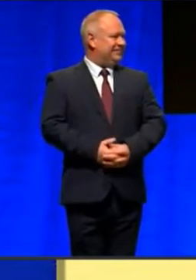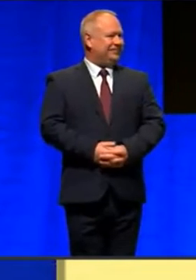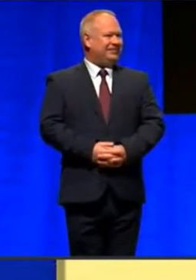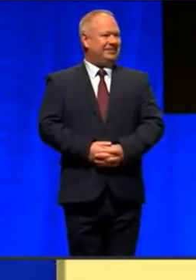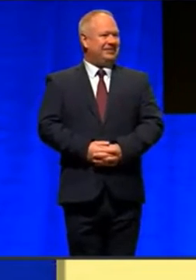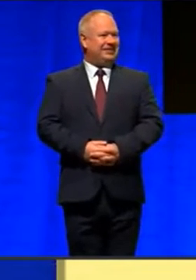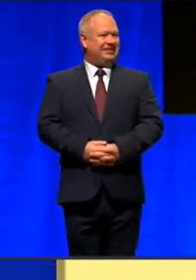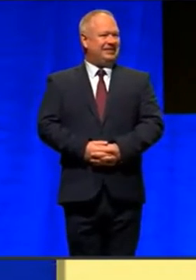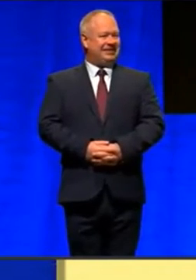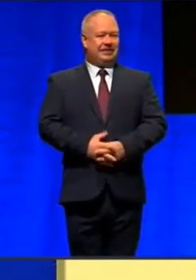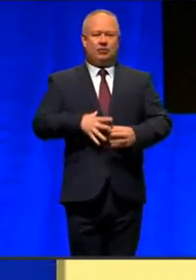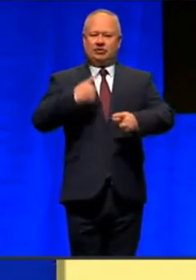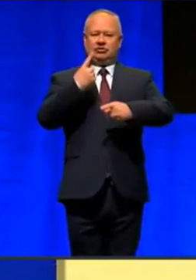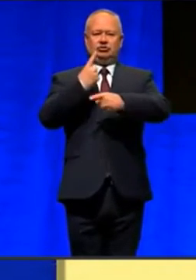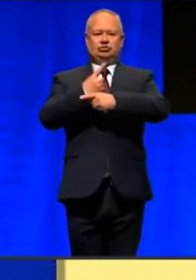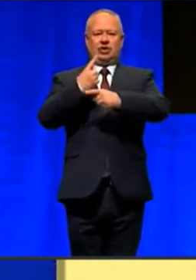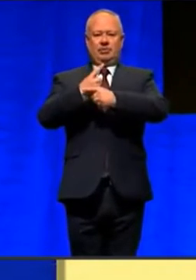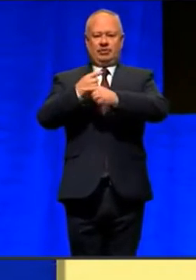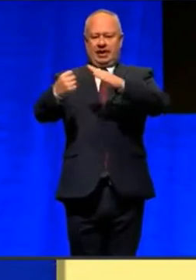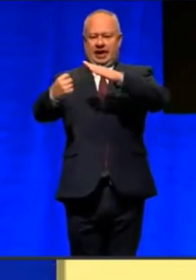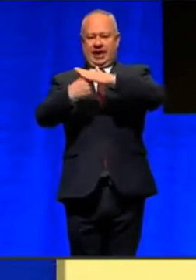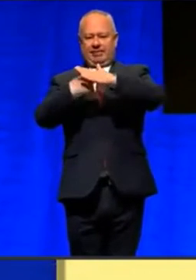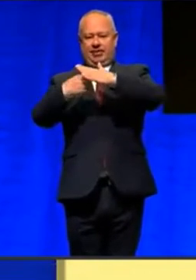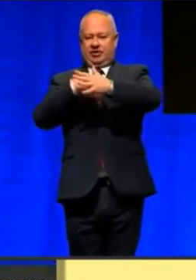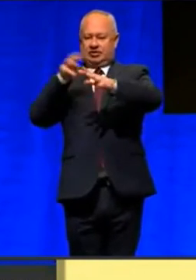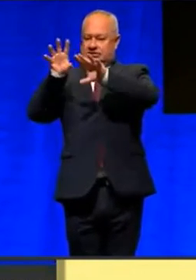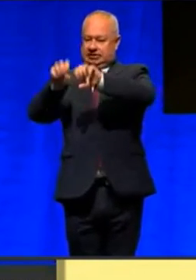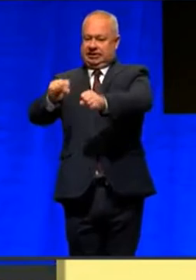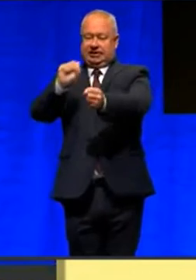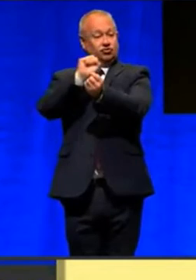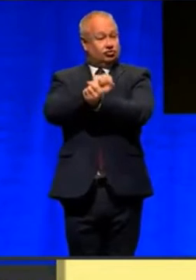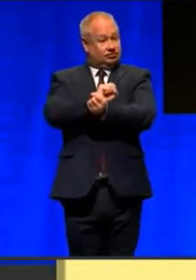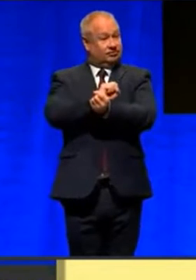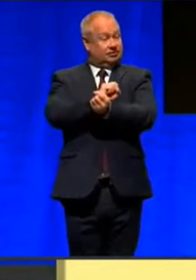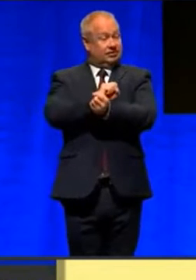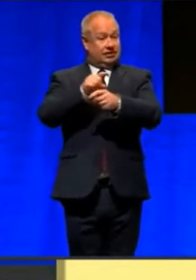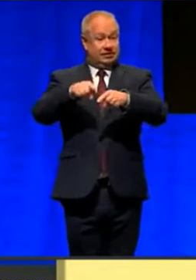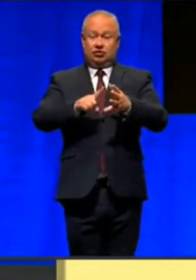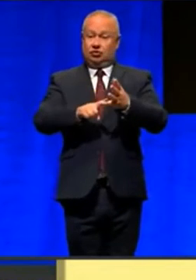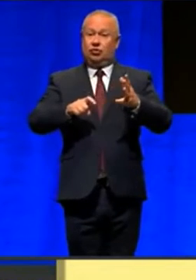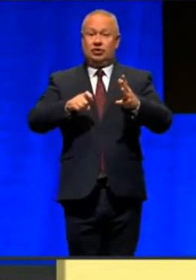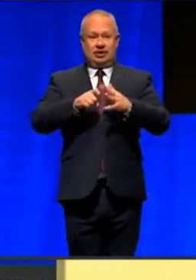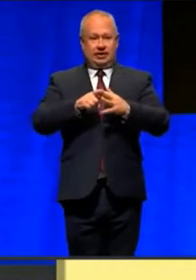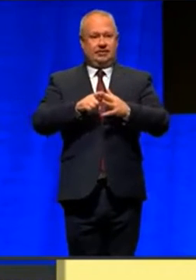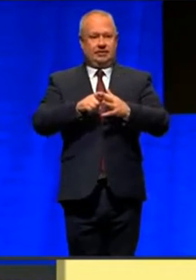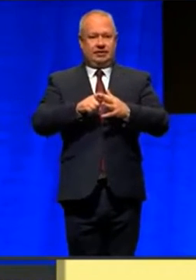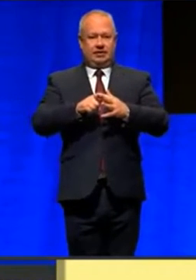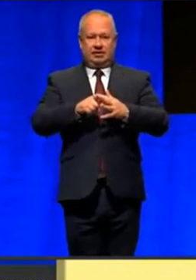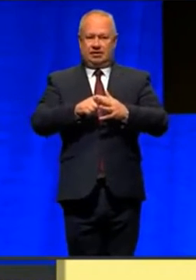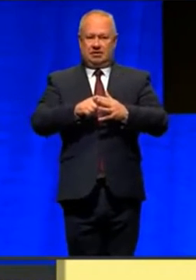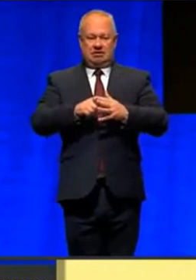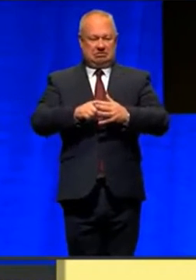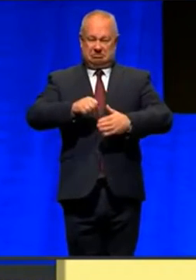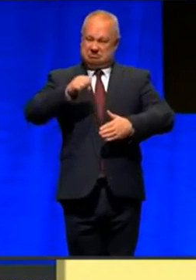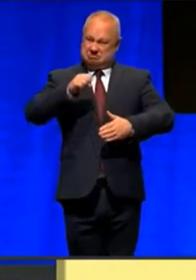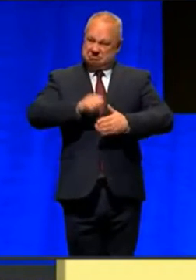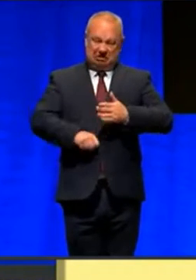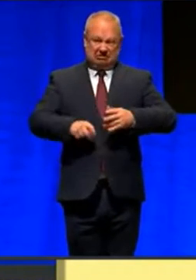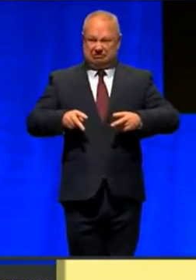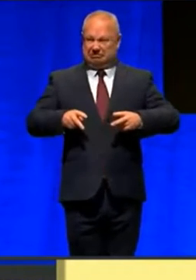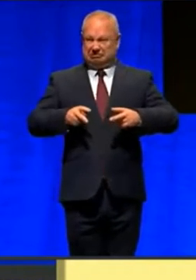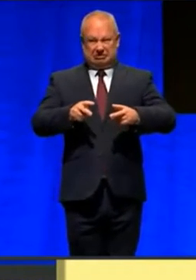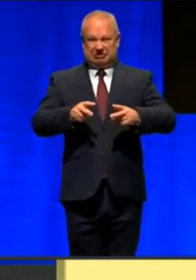I want to talk to you today about immigration detention. Immigration detention in the UK is a wholly arbitrary system.